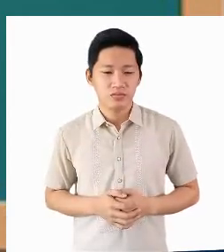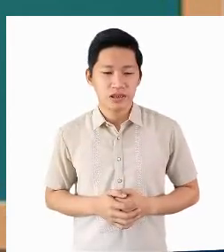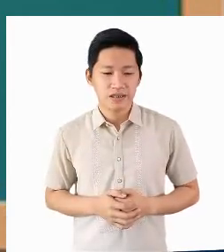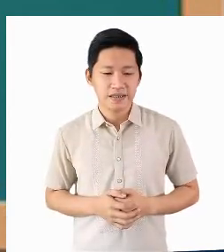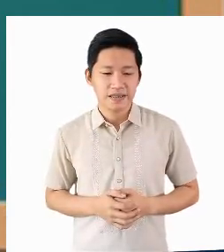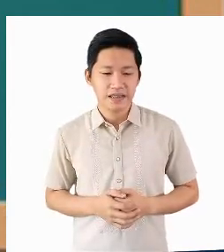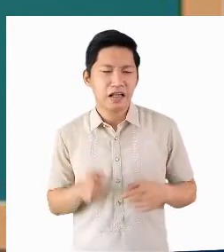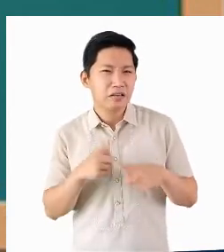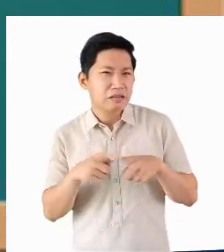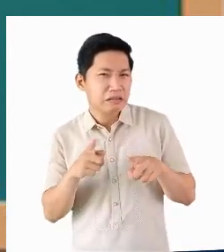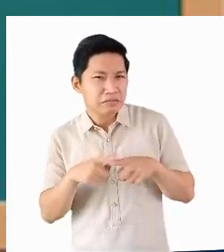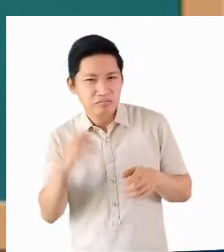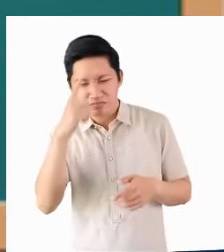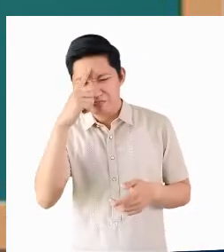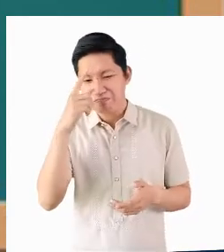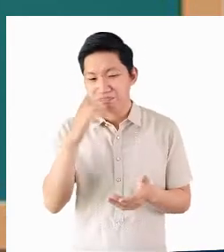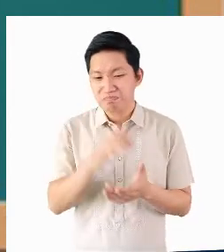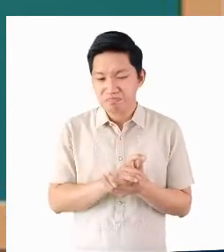different beliefs,